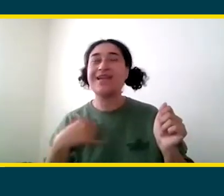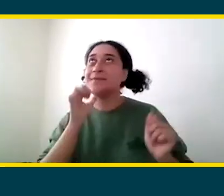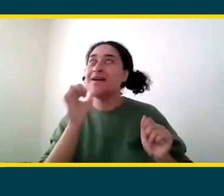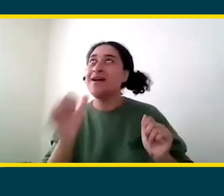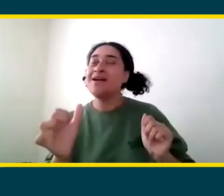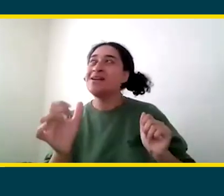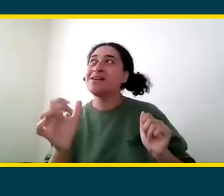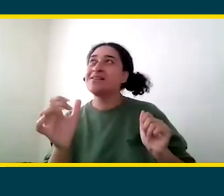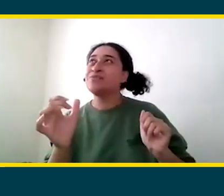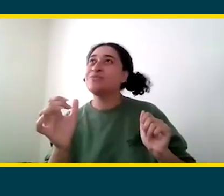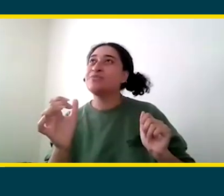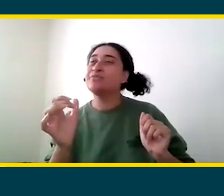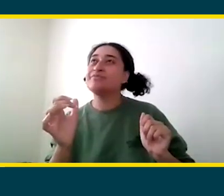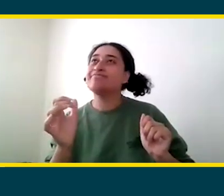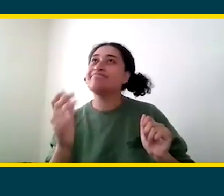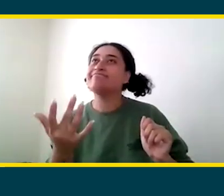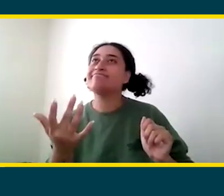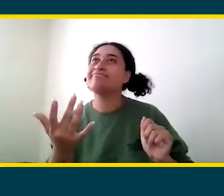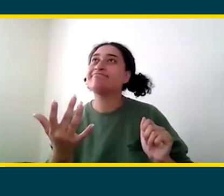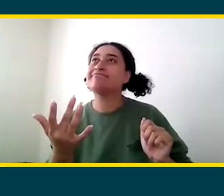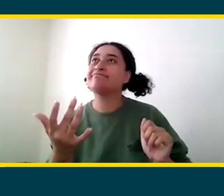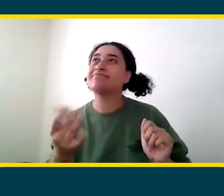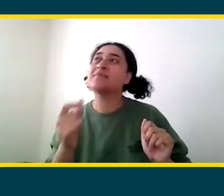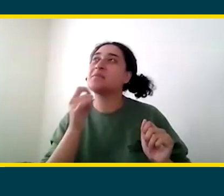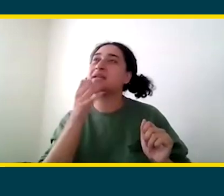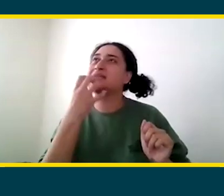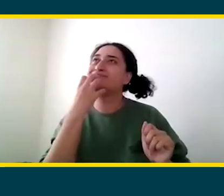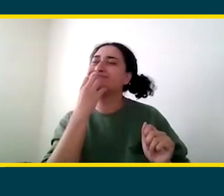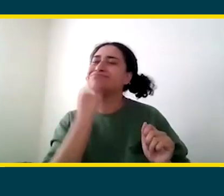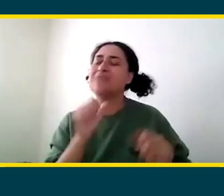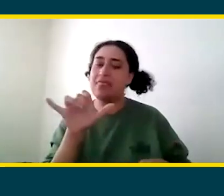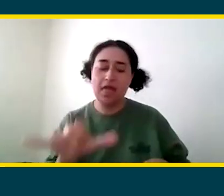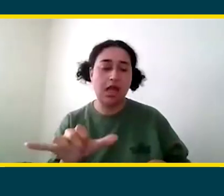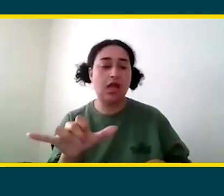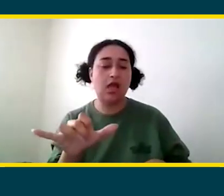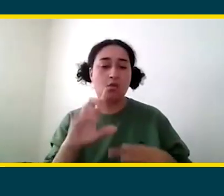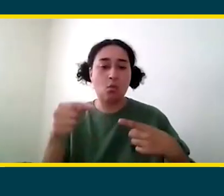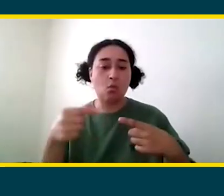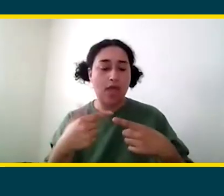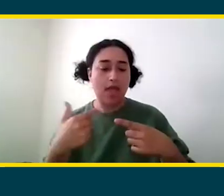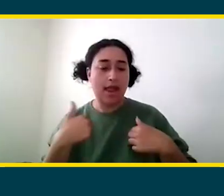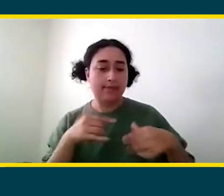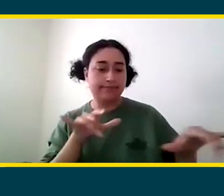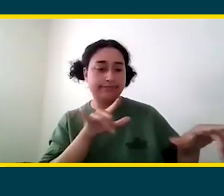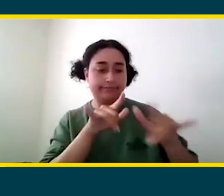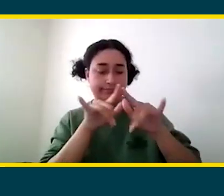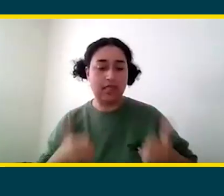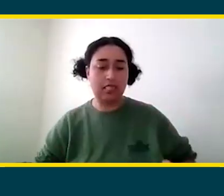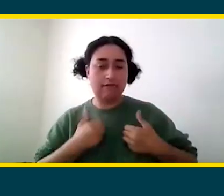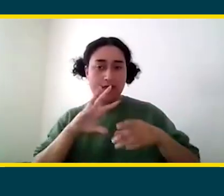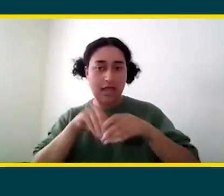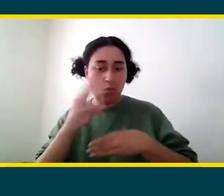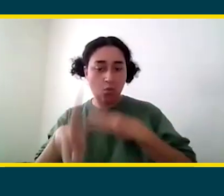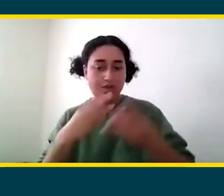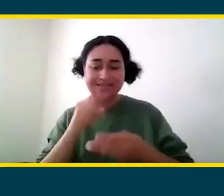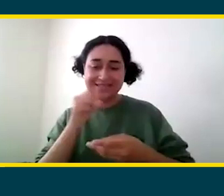gonna appreciate that so much, and as I'm living in a world that is not made for me, which is